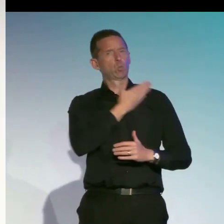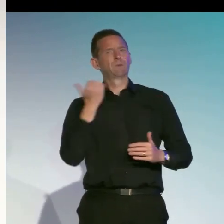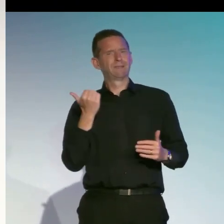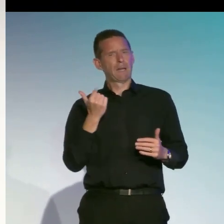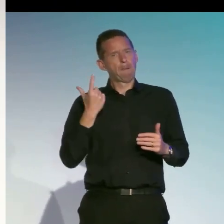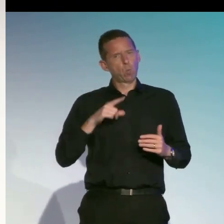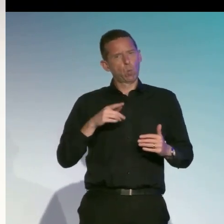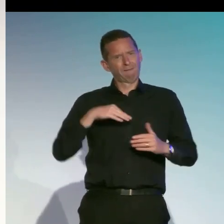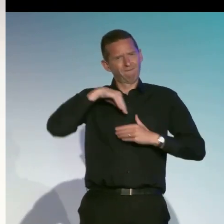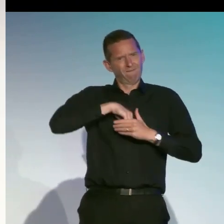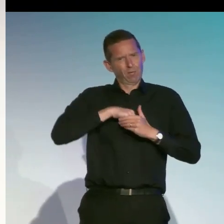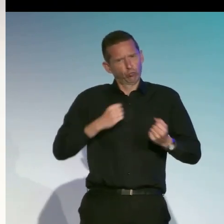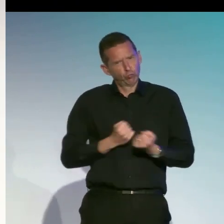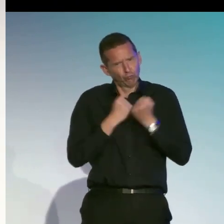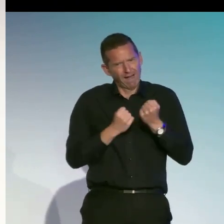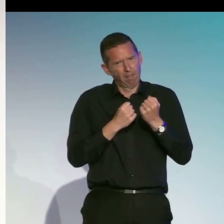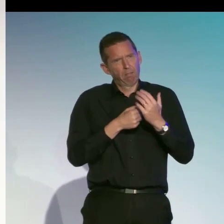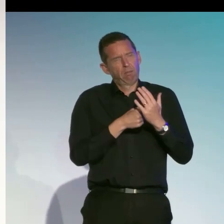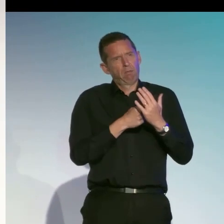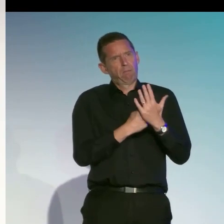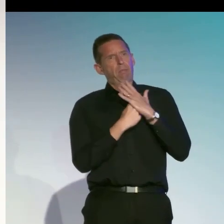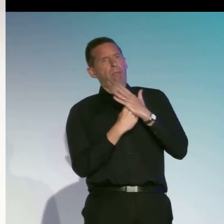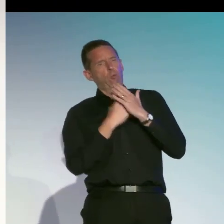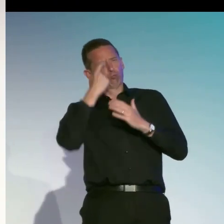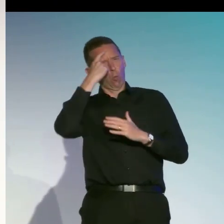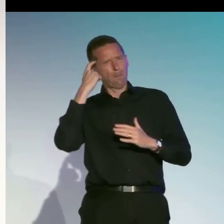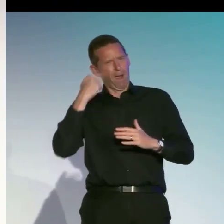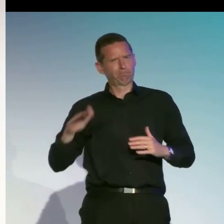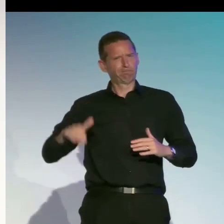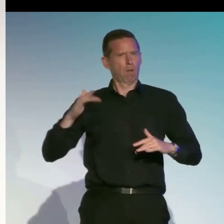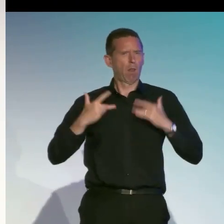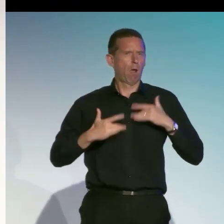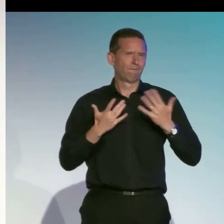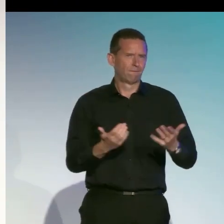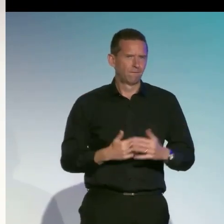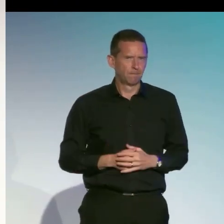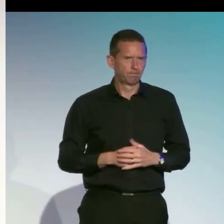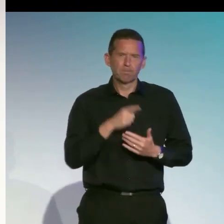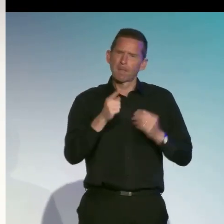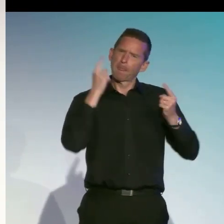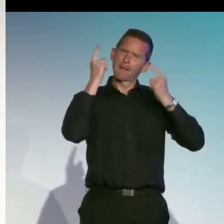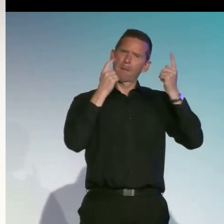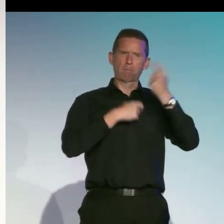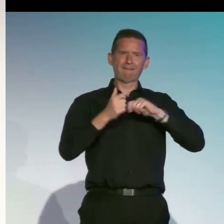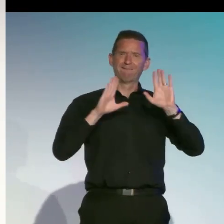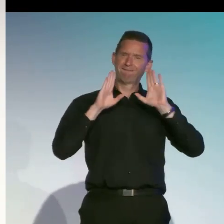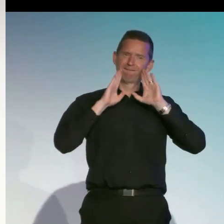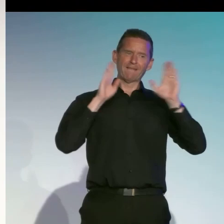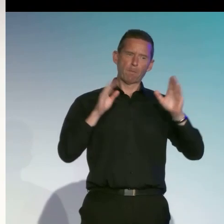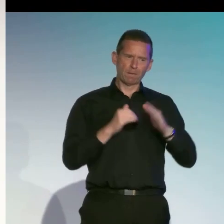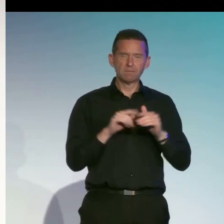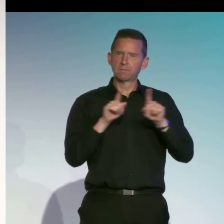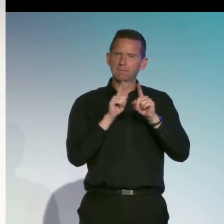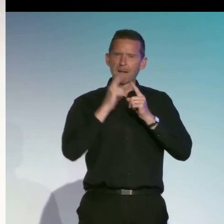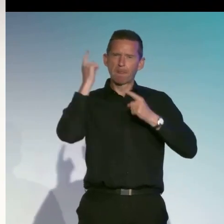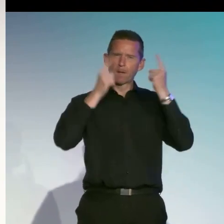of the strength and trauma that we have faced in life. And so to think about being fabulous is to also think